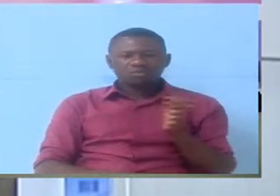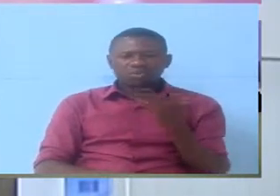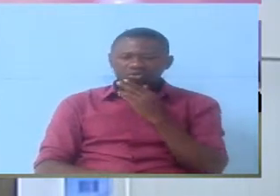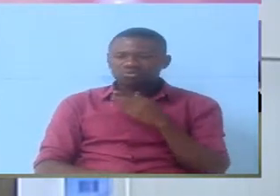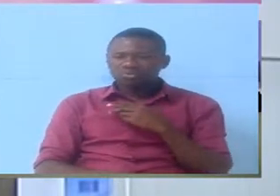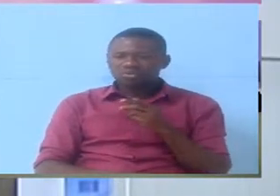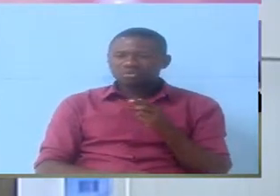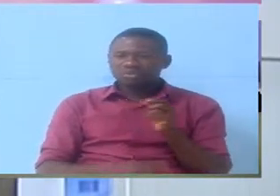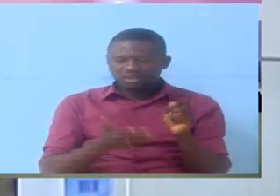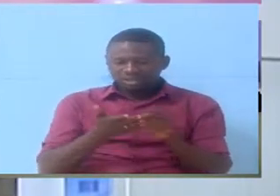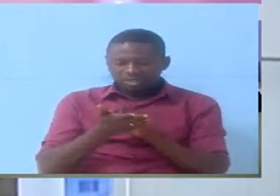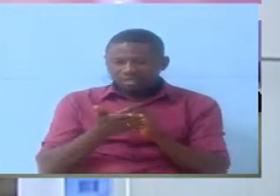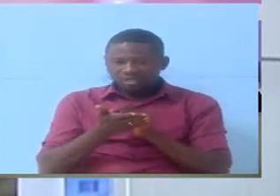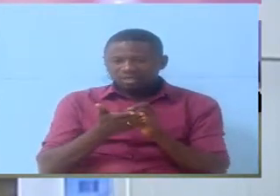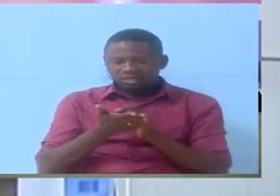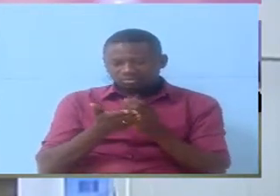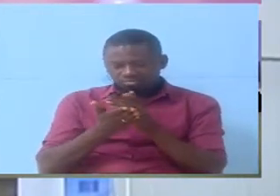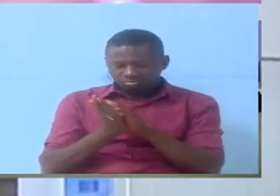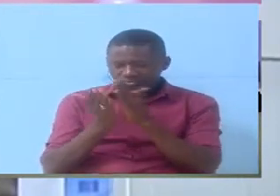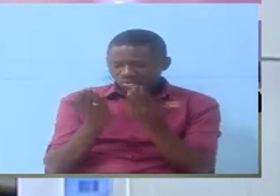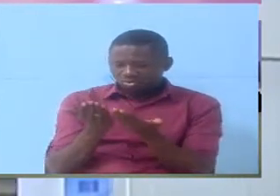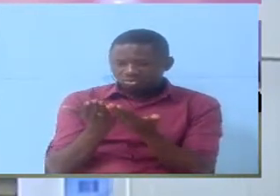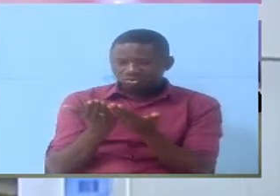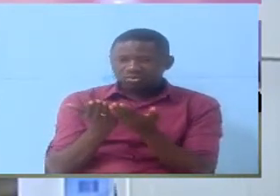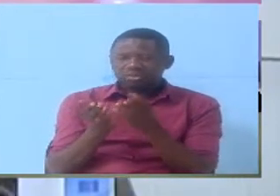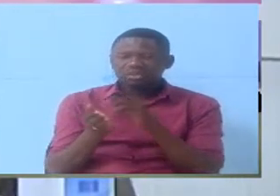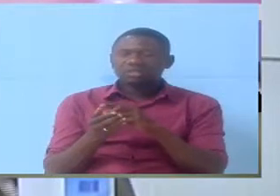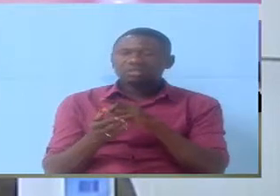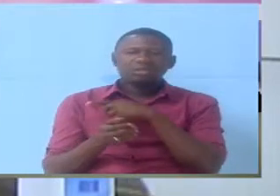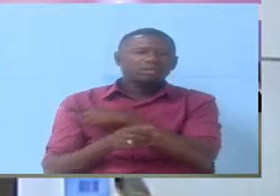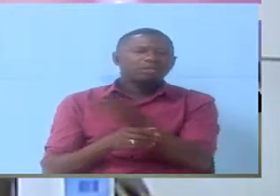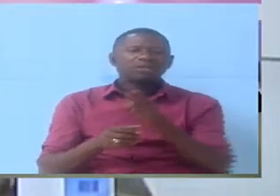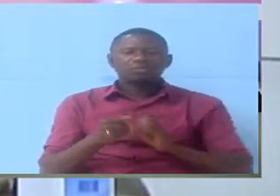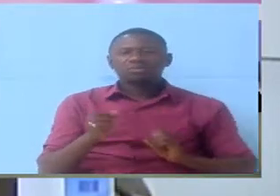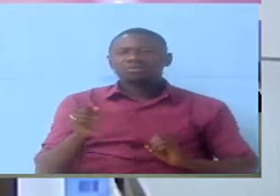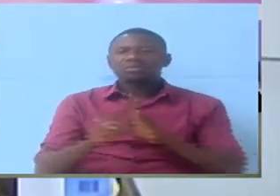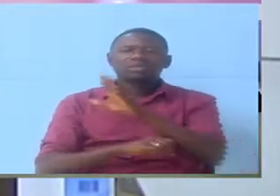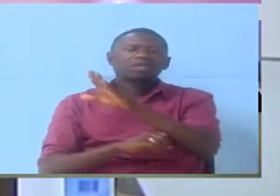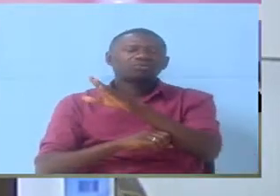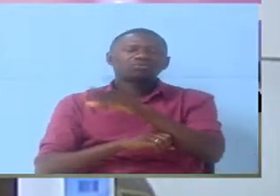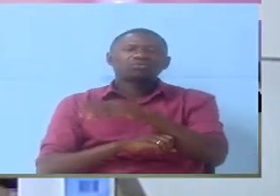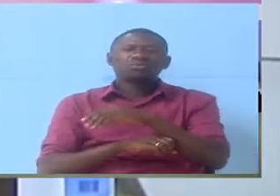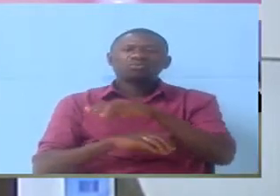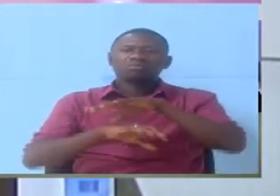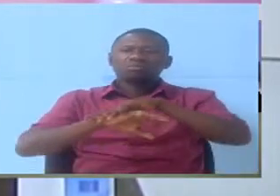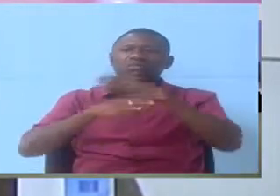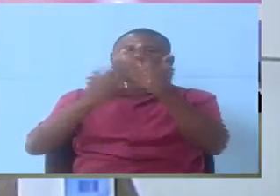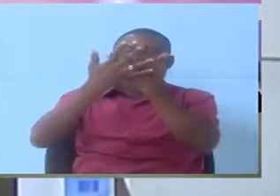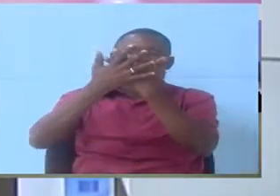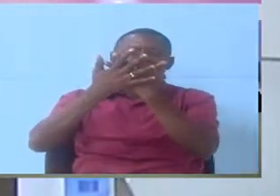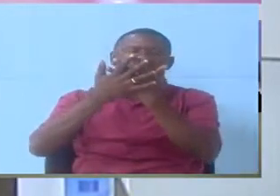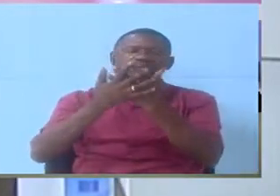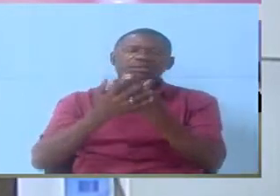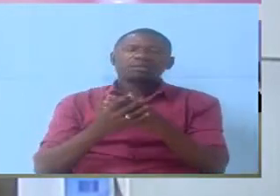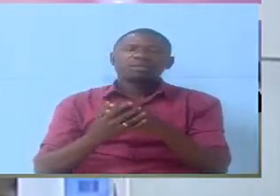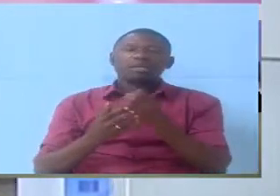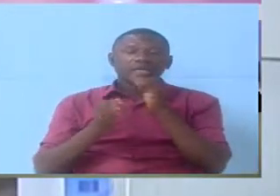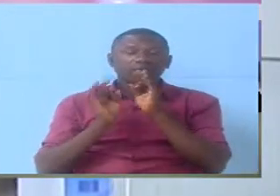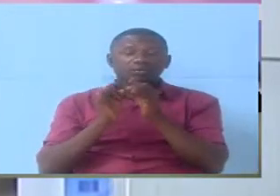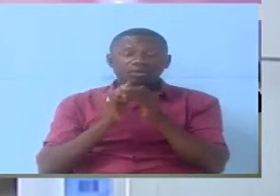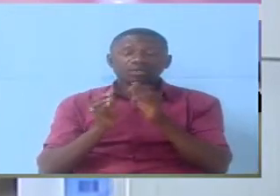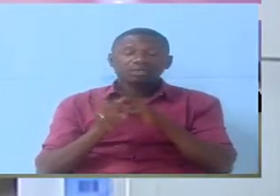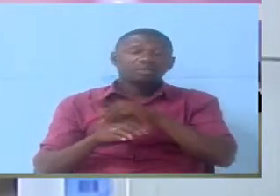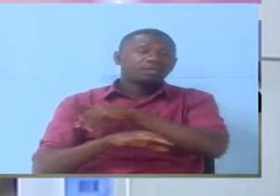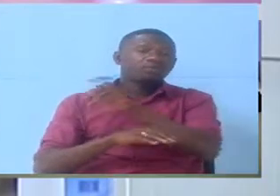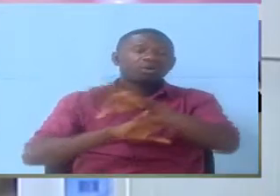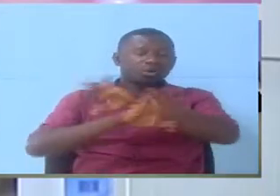safi buko leto diary. That they were sent to mile two, something like that. That the detainees. Lamin Tunkara, we are sent to mile two. Kwenye